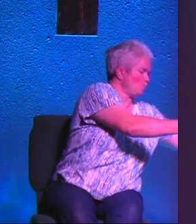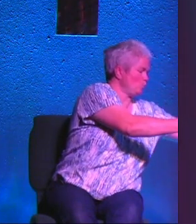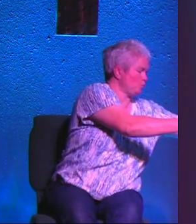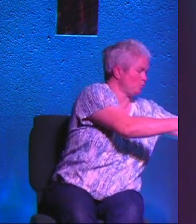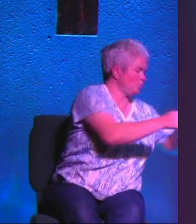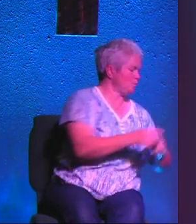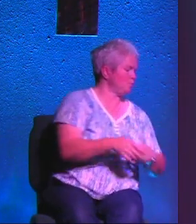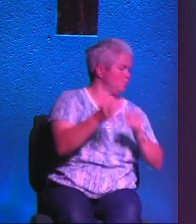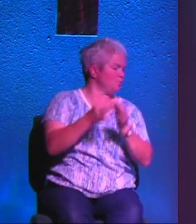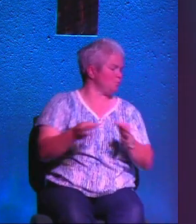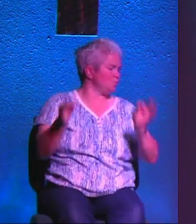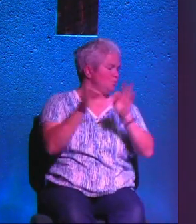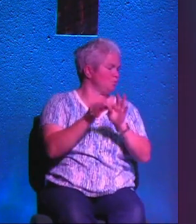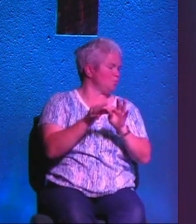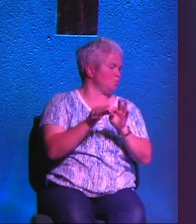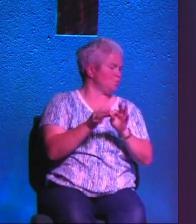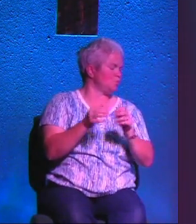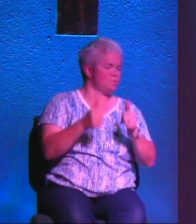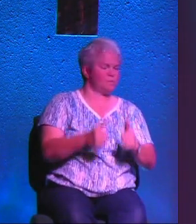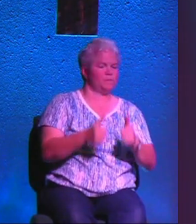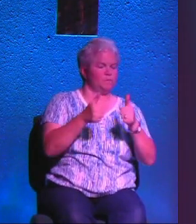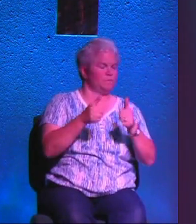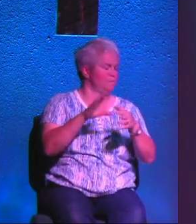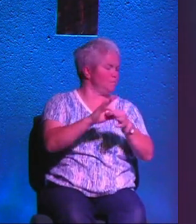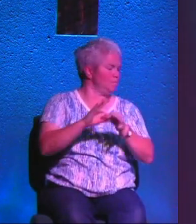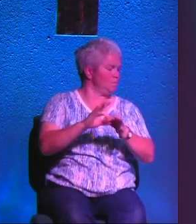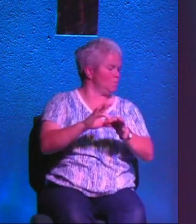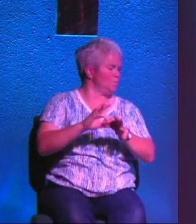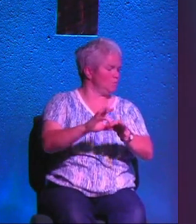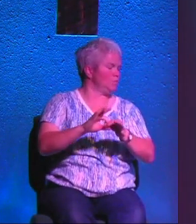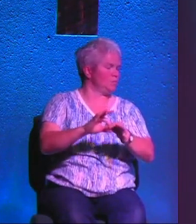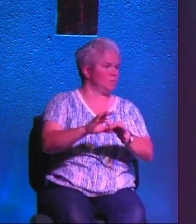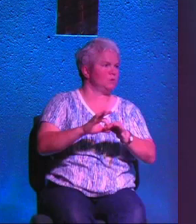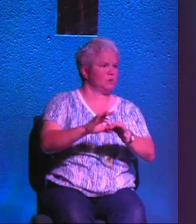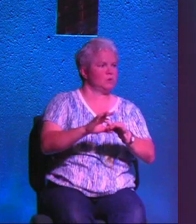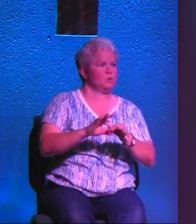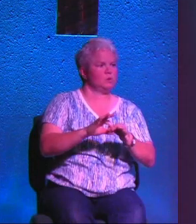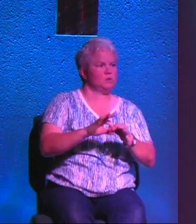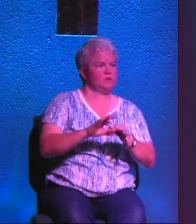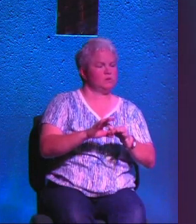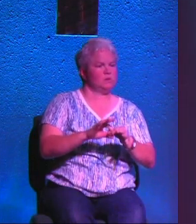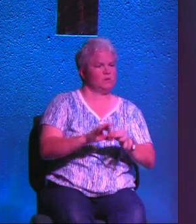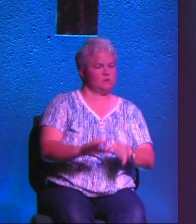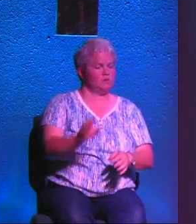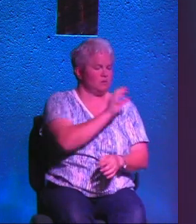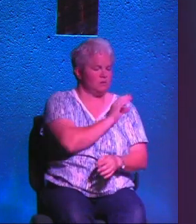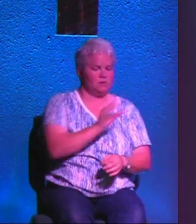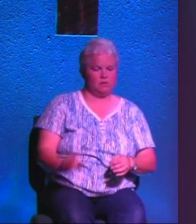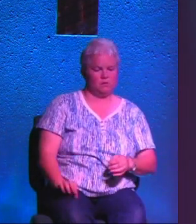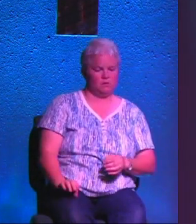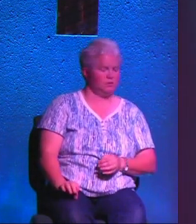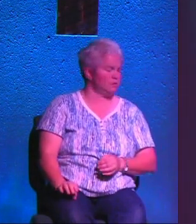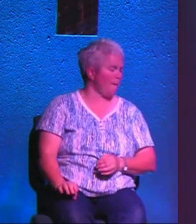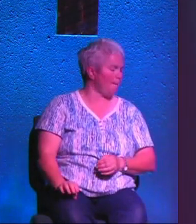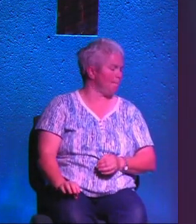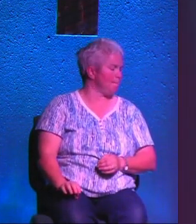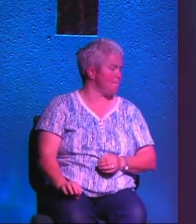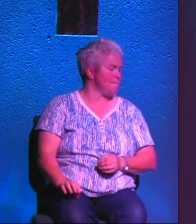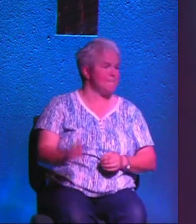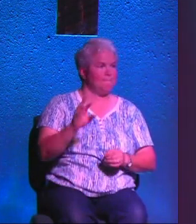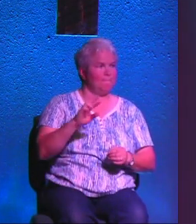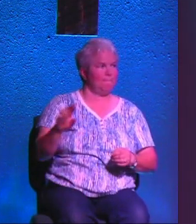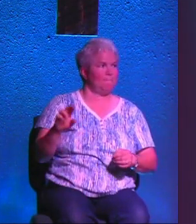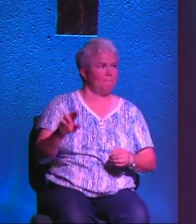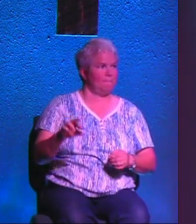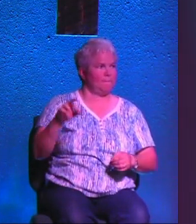understand the vital importance of living in a relationship and relying solely upon Christ. Right?